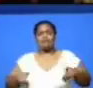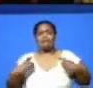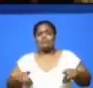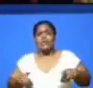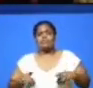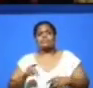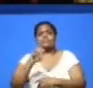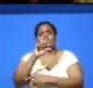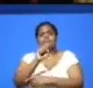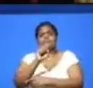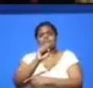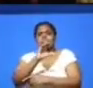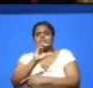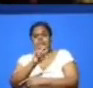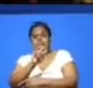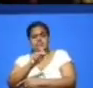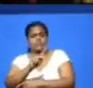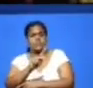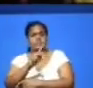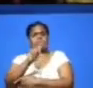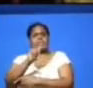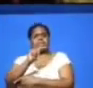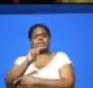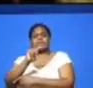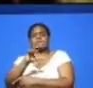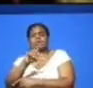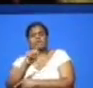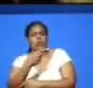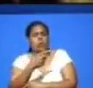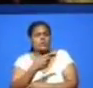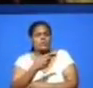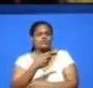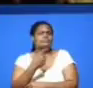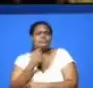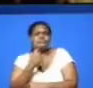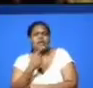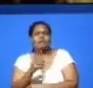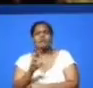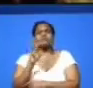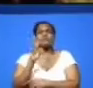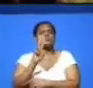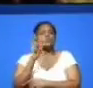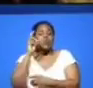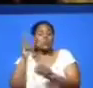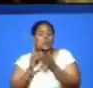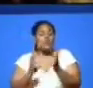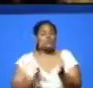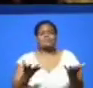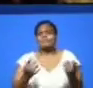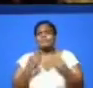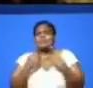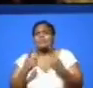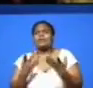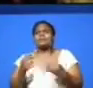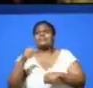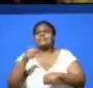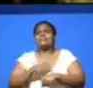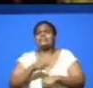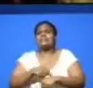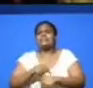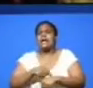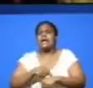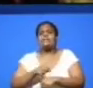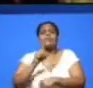He speaks of the two witnesses, and he makes reference to a period of